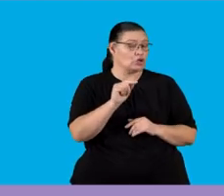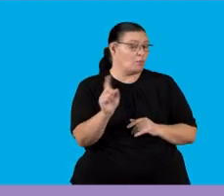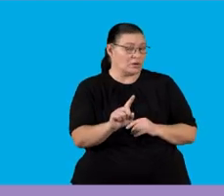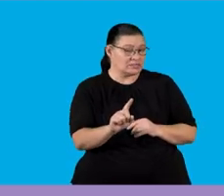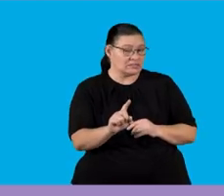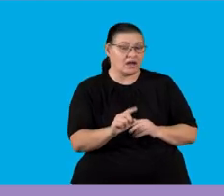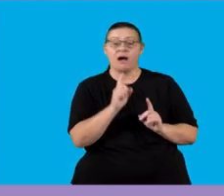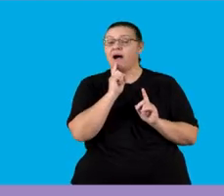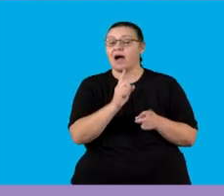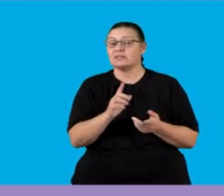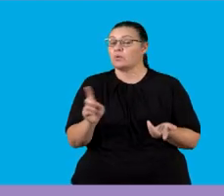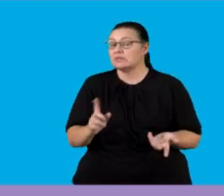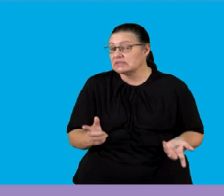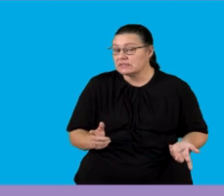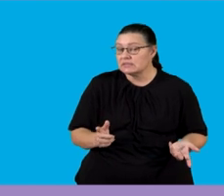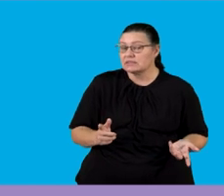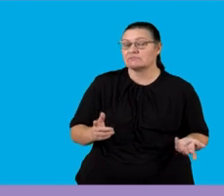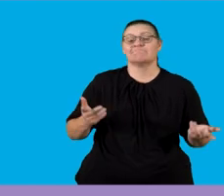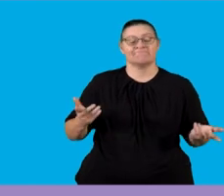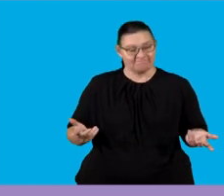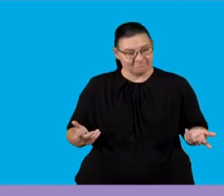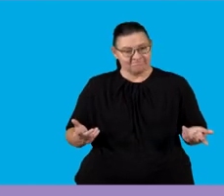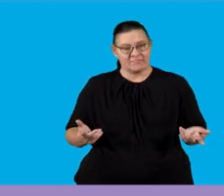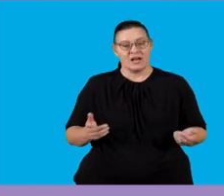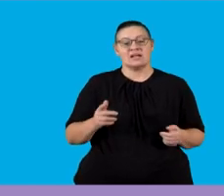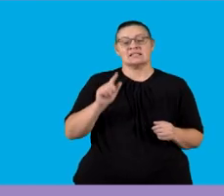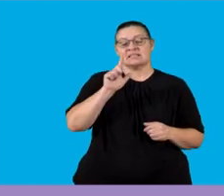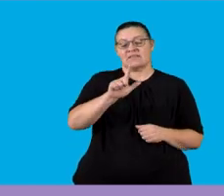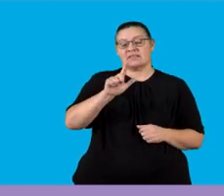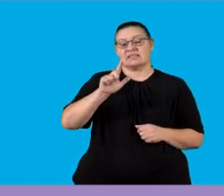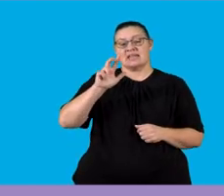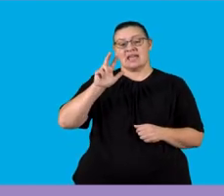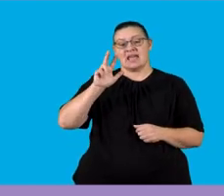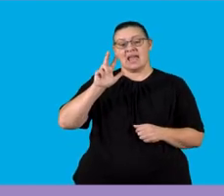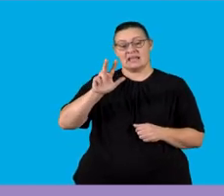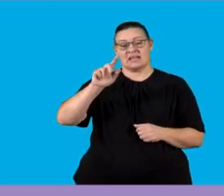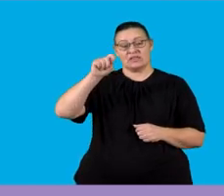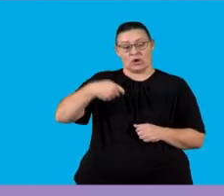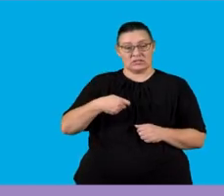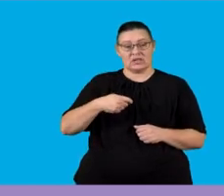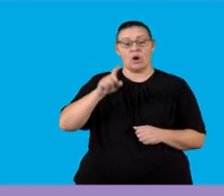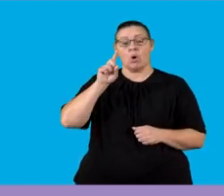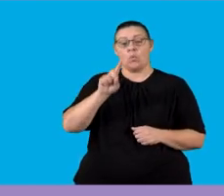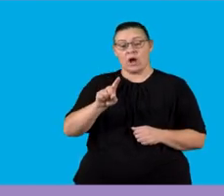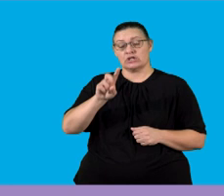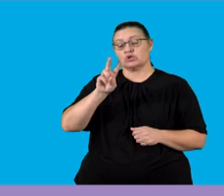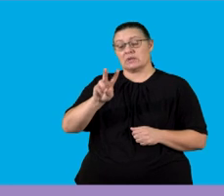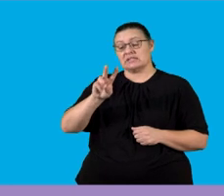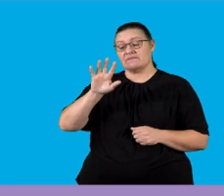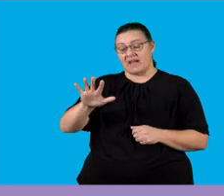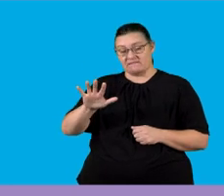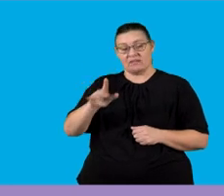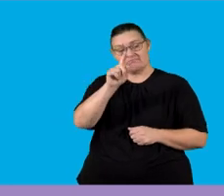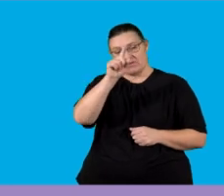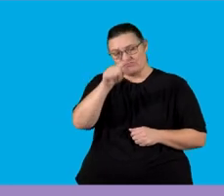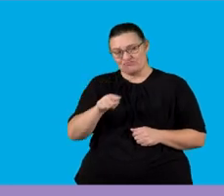78,125, then of course you are correct. Let's go over to the next question. So again, we